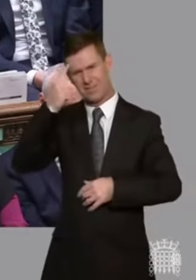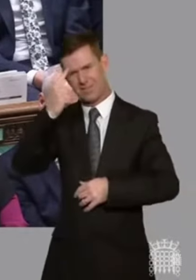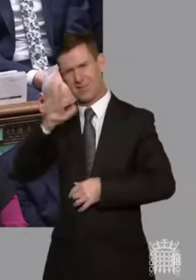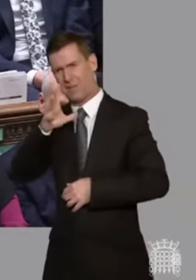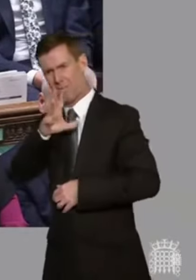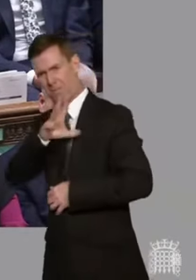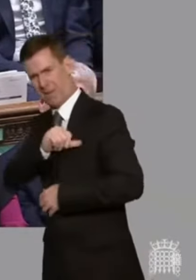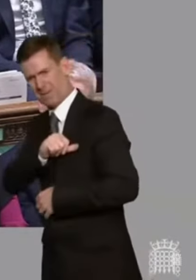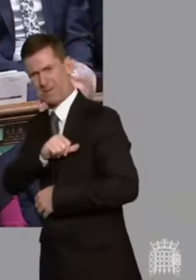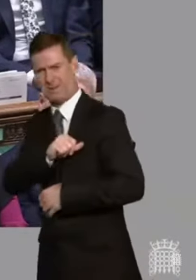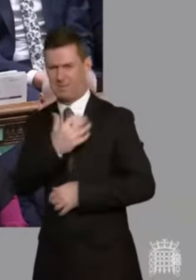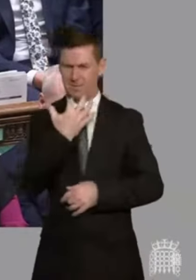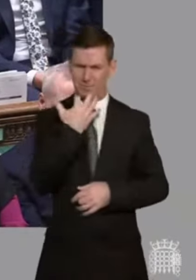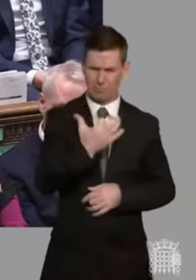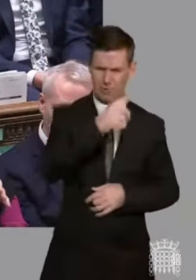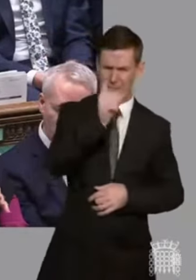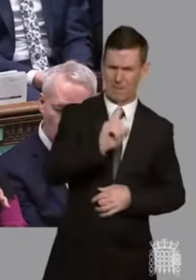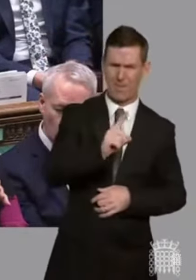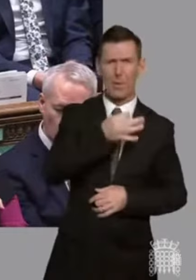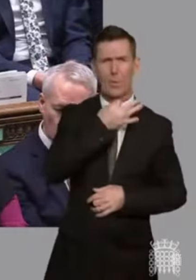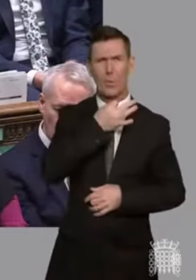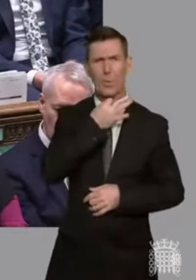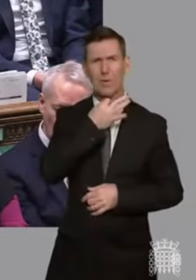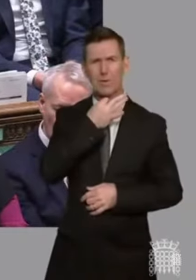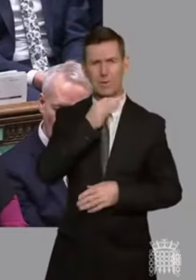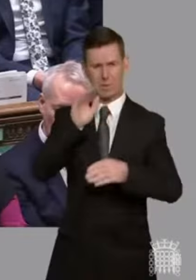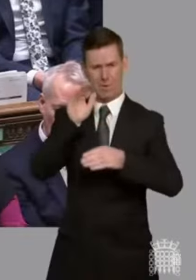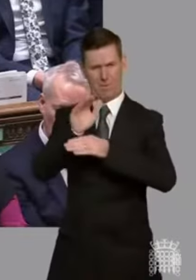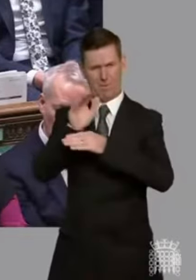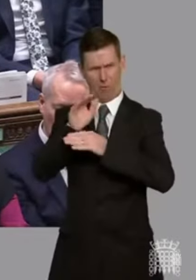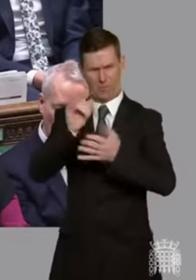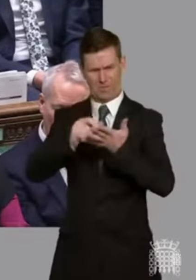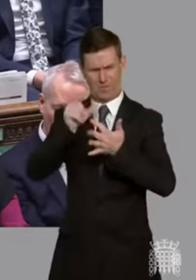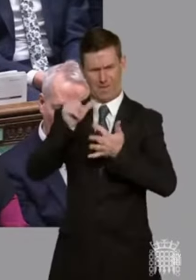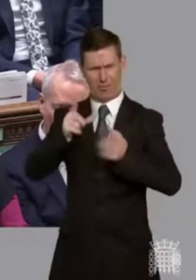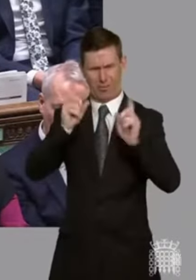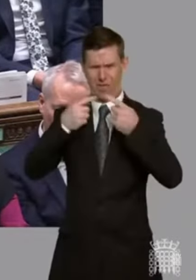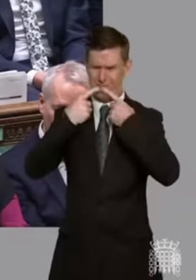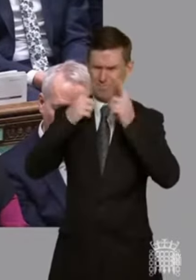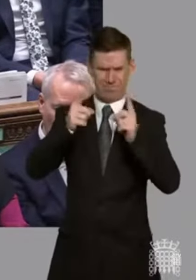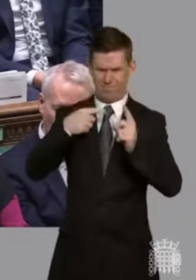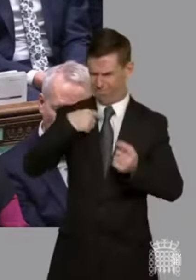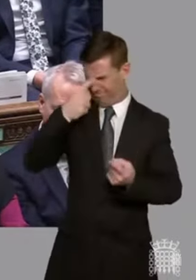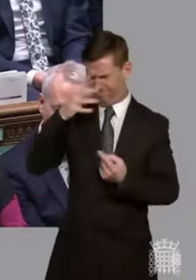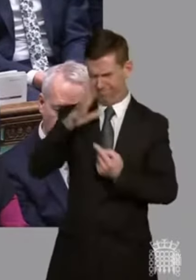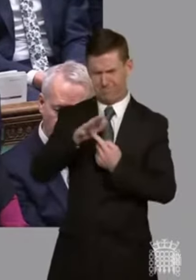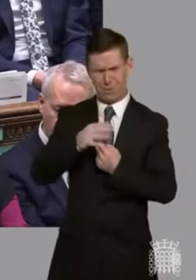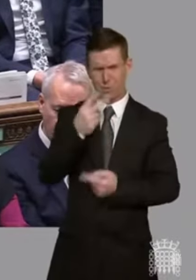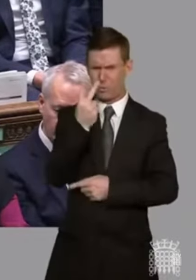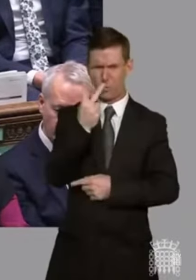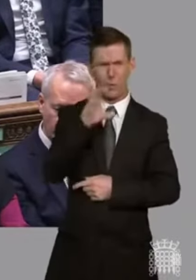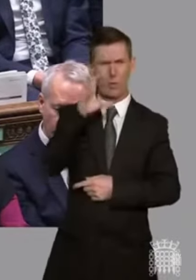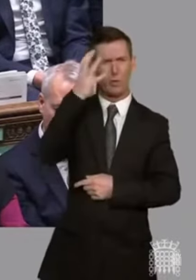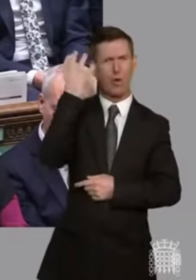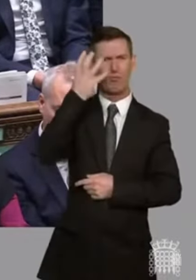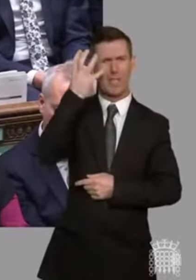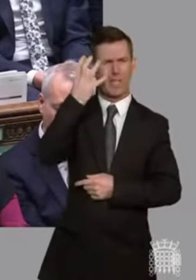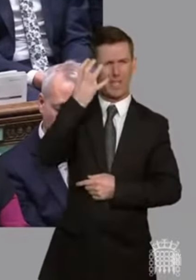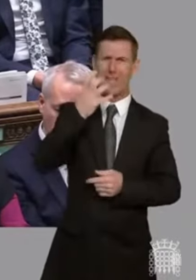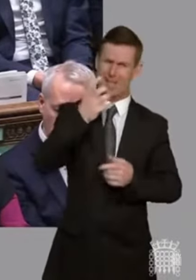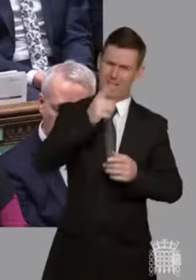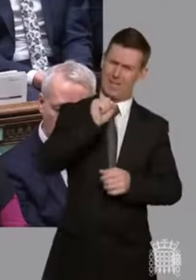a two-state solution. I think that has support on all sides of the House. But will he reassure the House that this position and